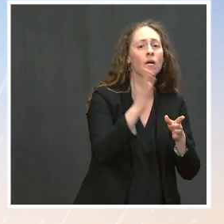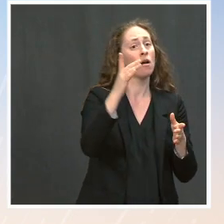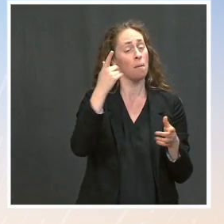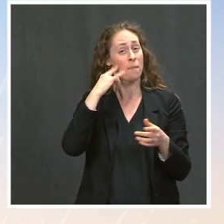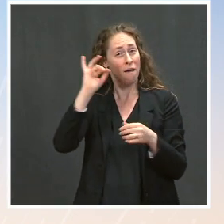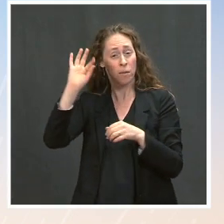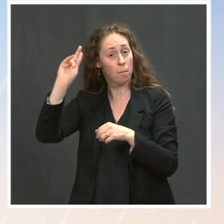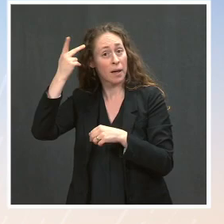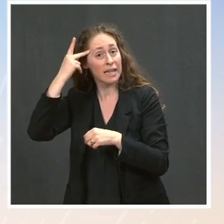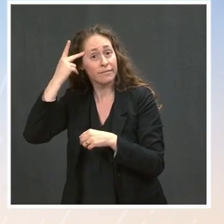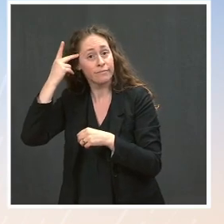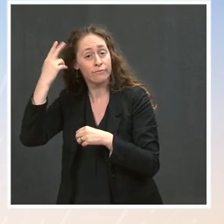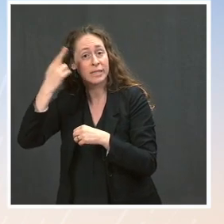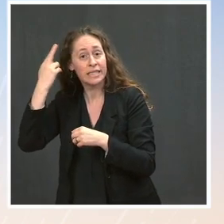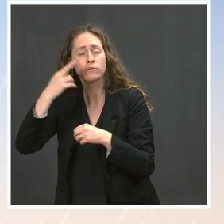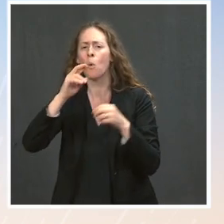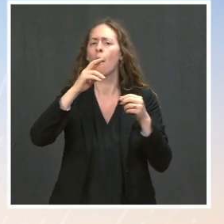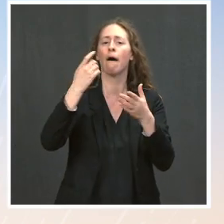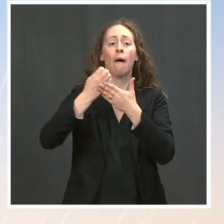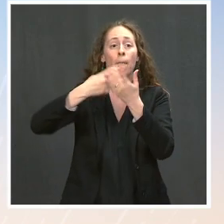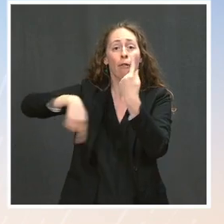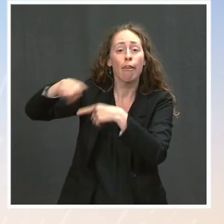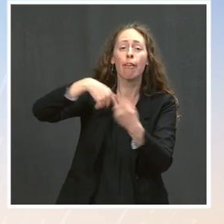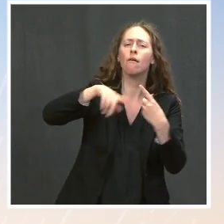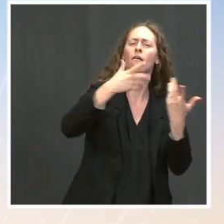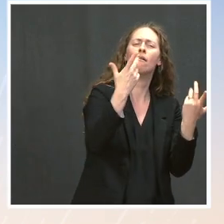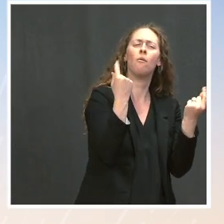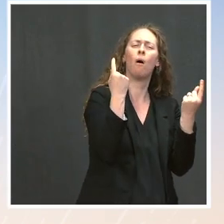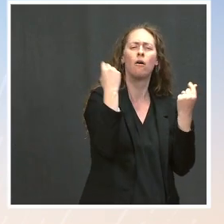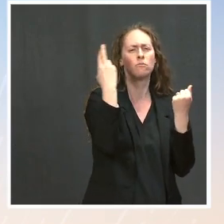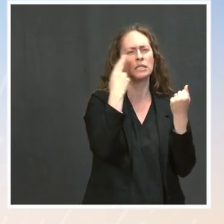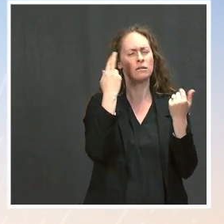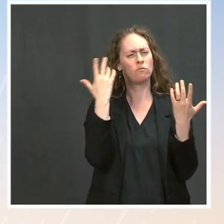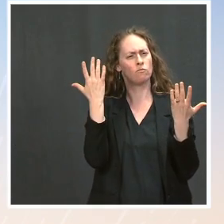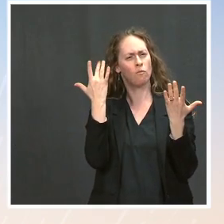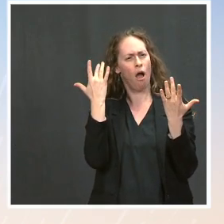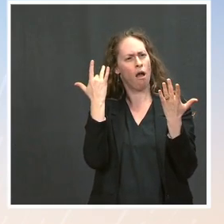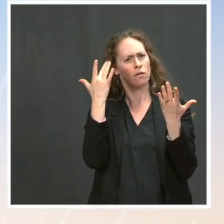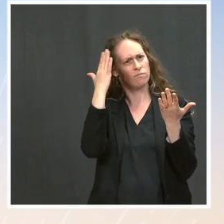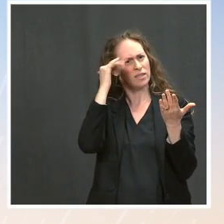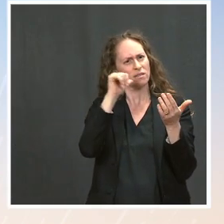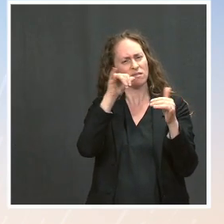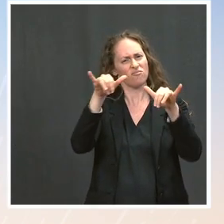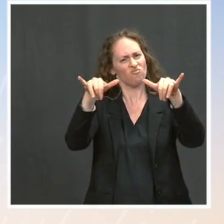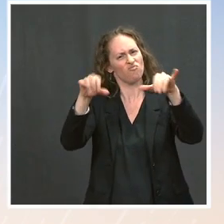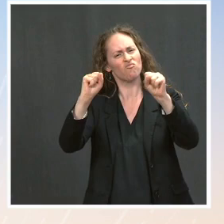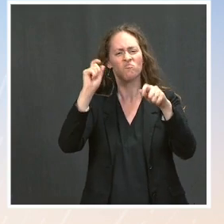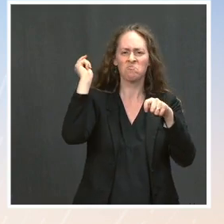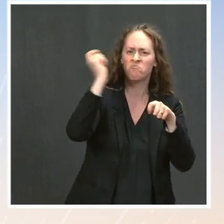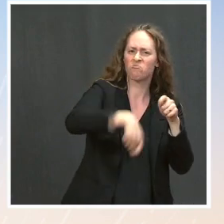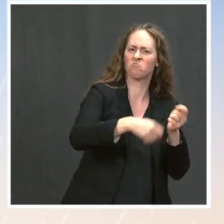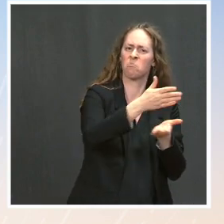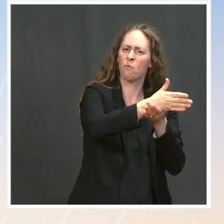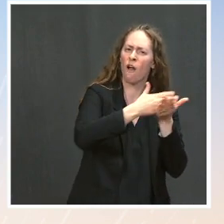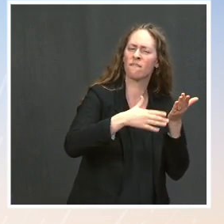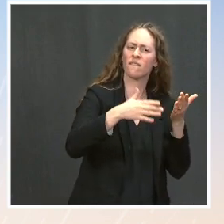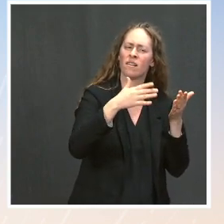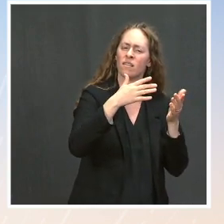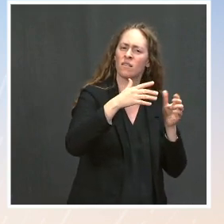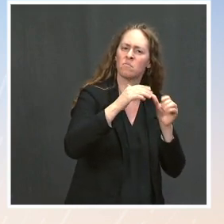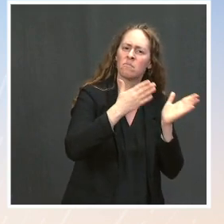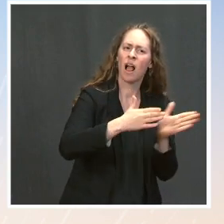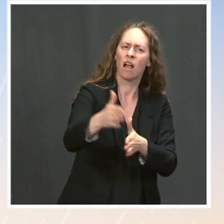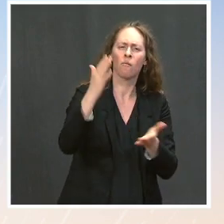to run on this in 2024, and if you make it permanent, it robs Democrats of that opportunity? Well, let me start by making the argument for